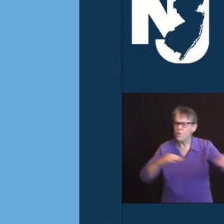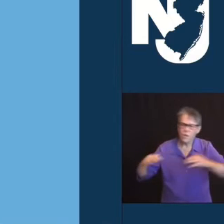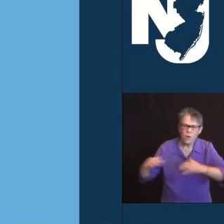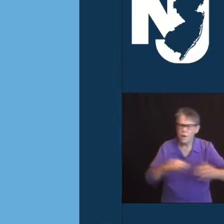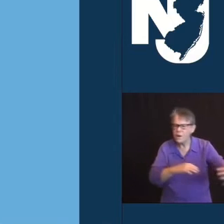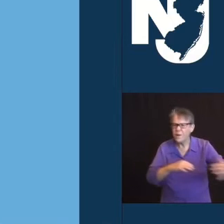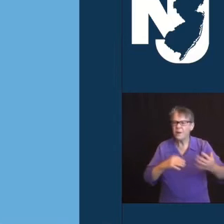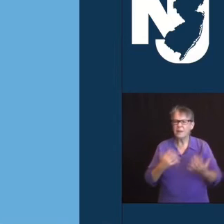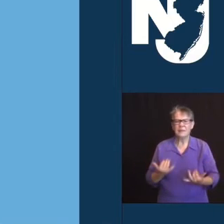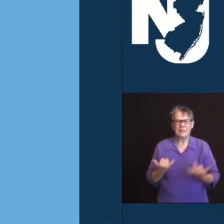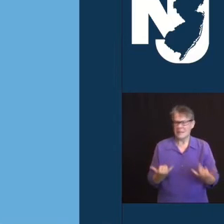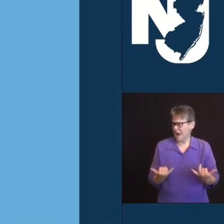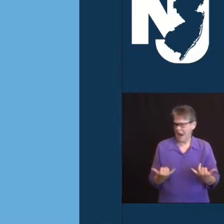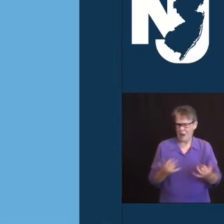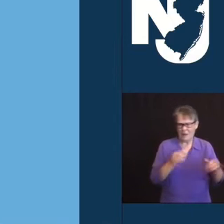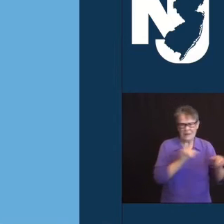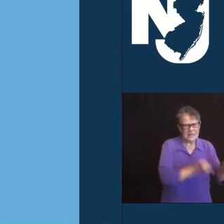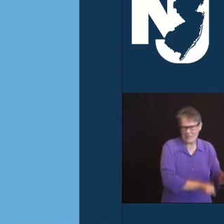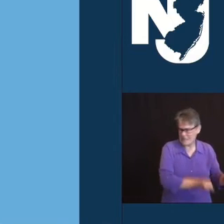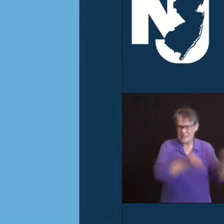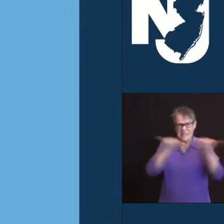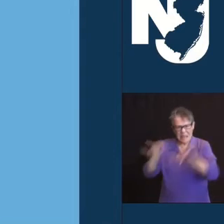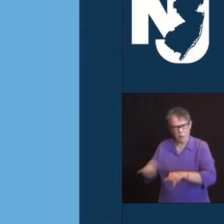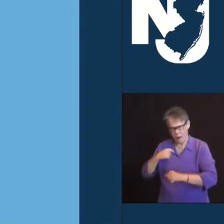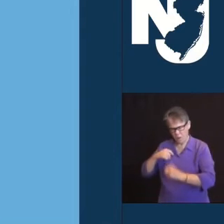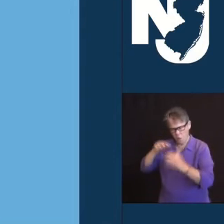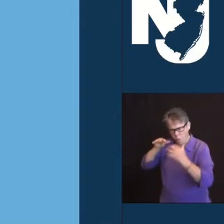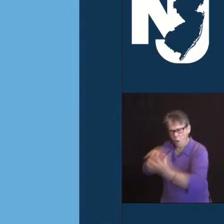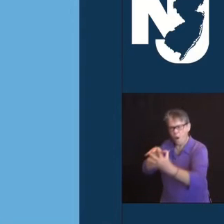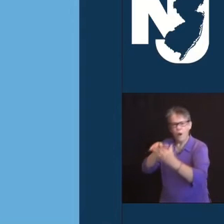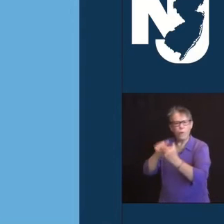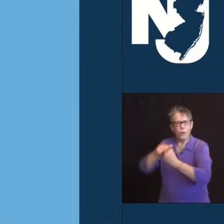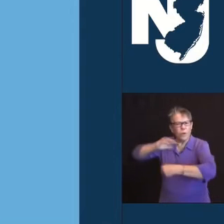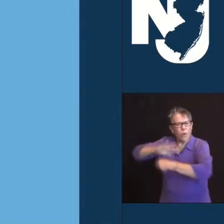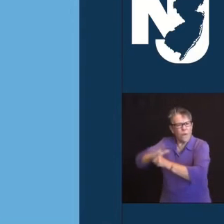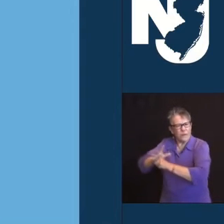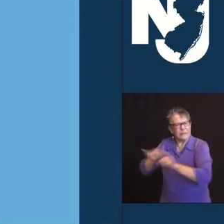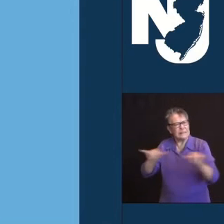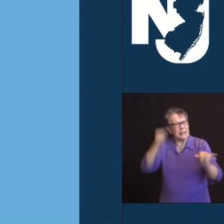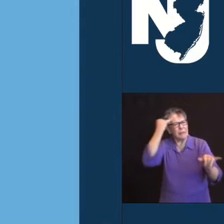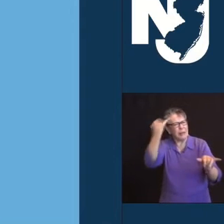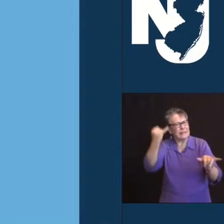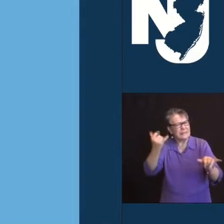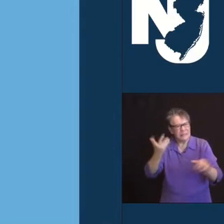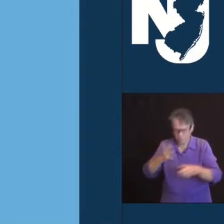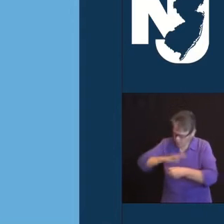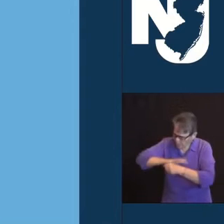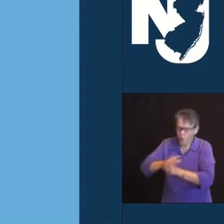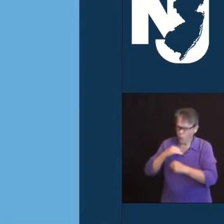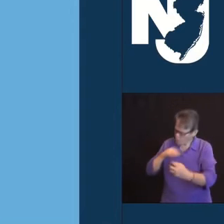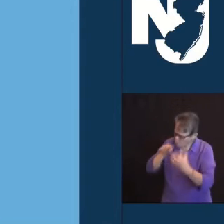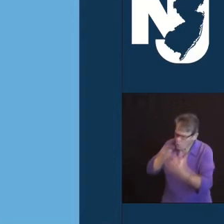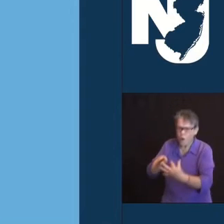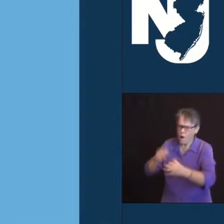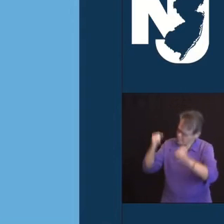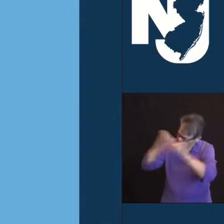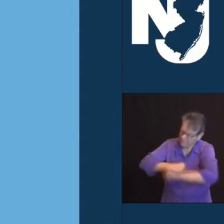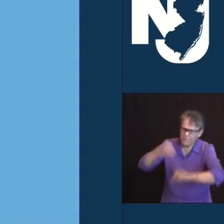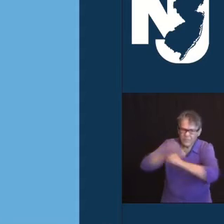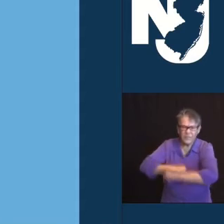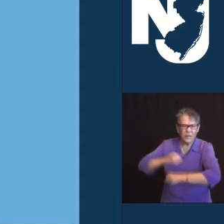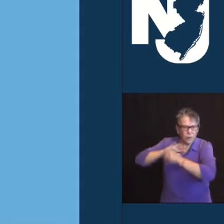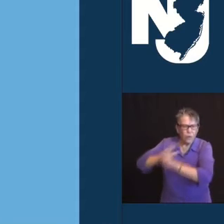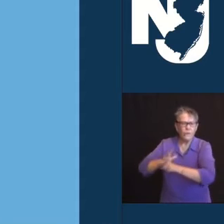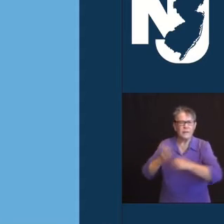a fight that has now claimed nearly 5,000 more New Jerseyans in just 9